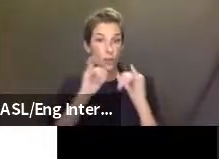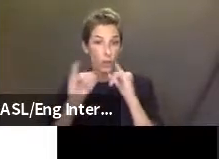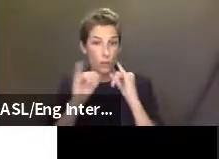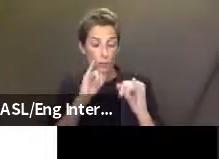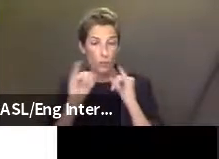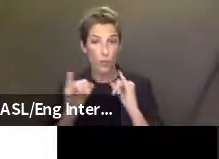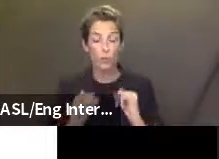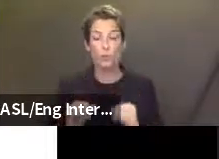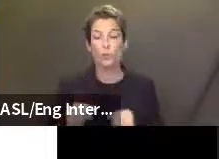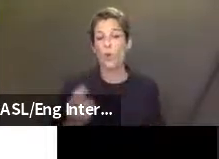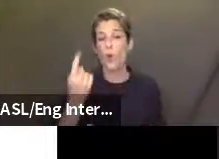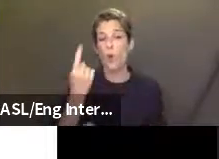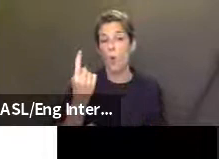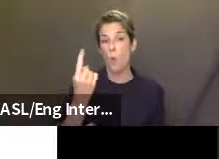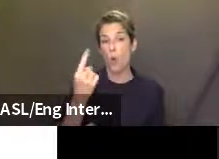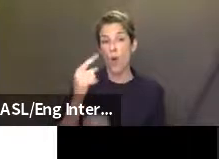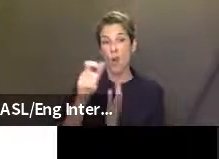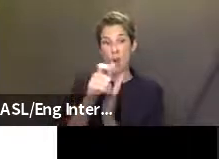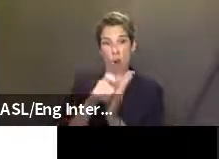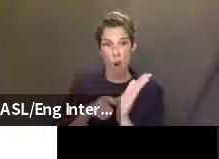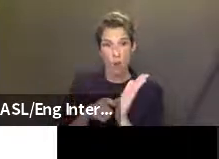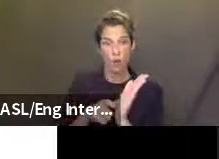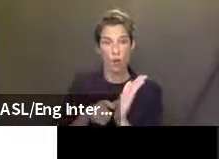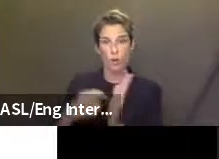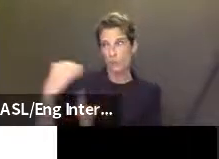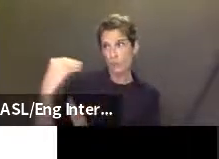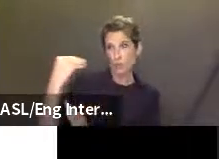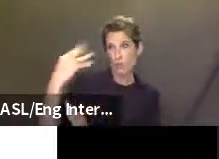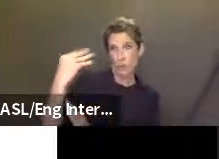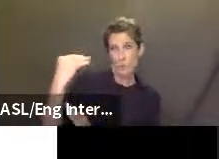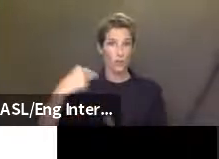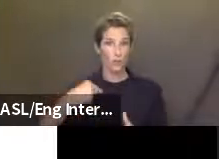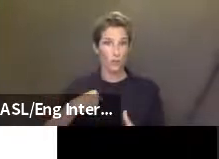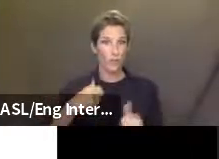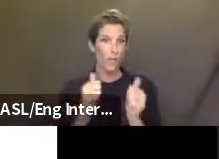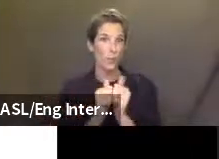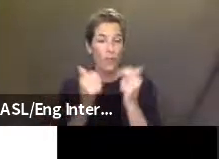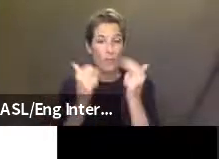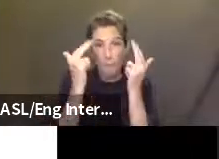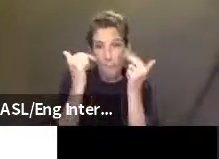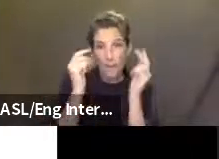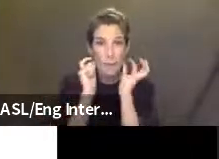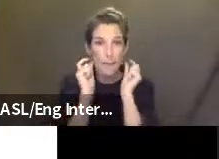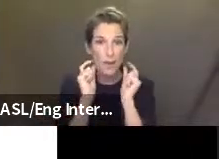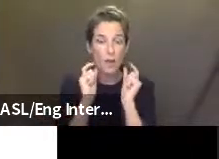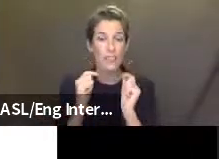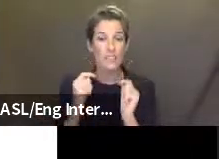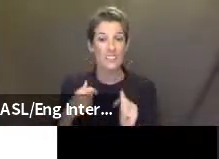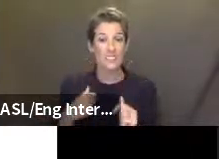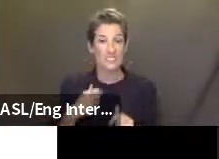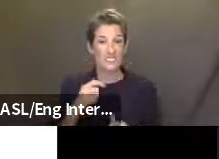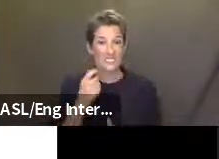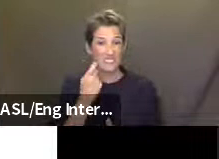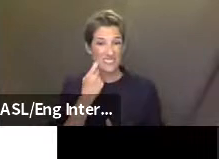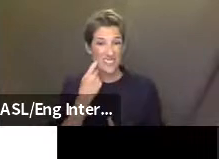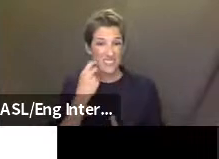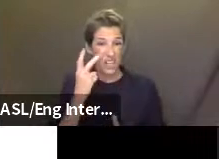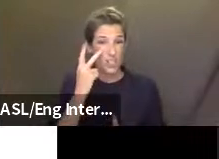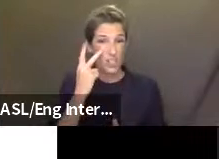In 2010, I found it and felt startled. I recognized myself as a deer